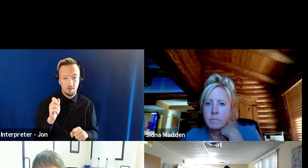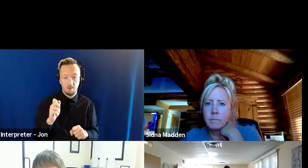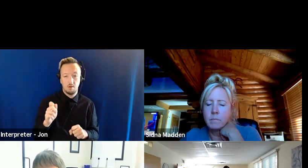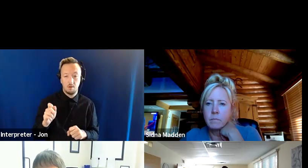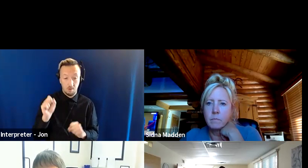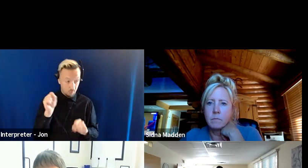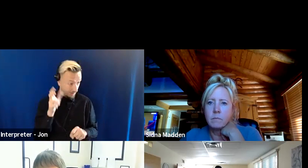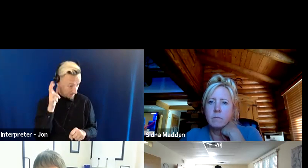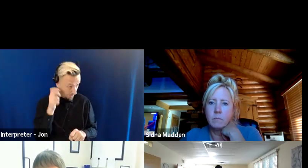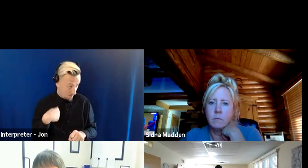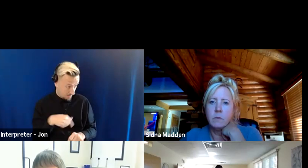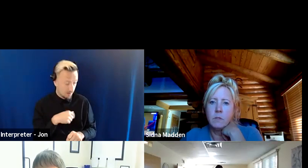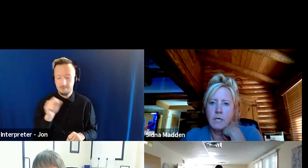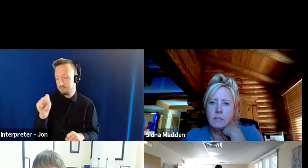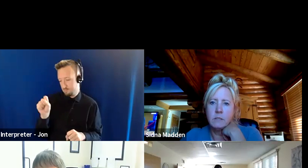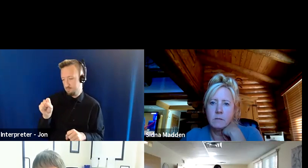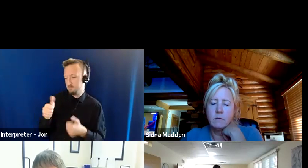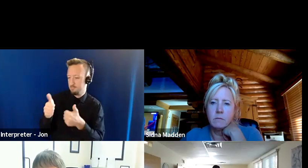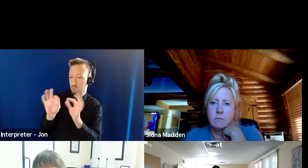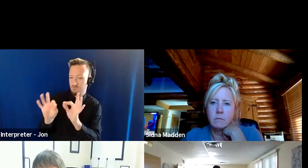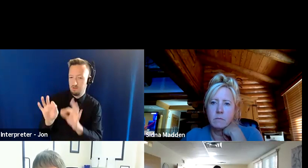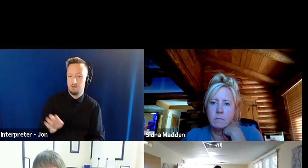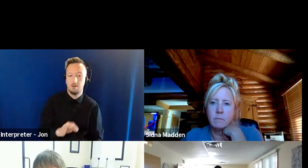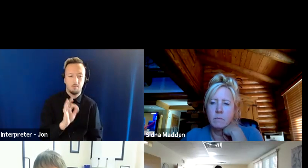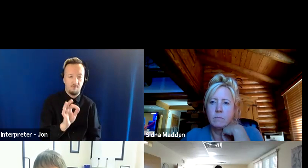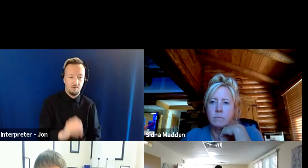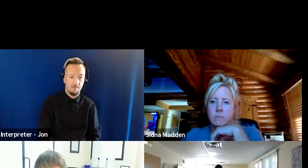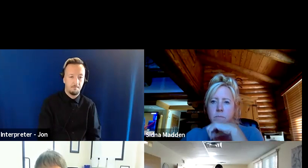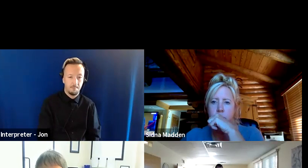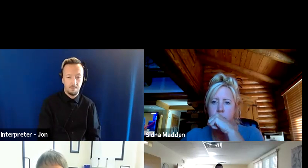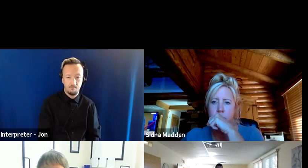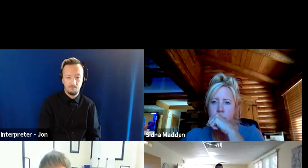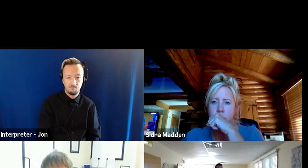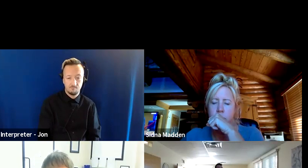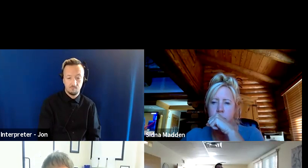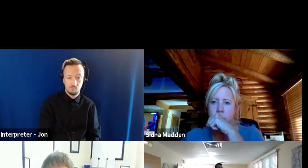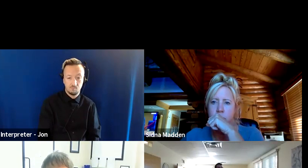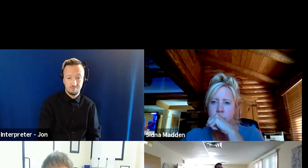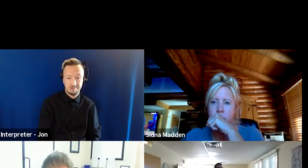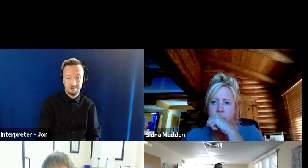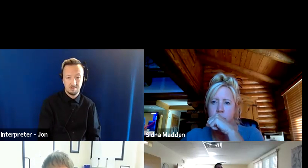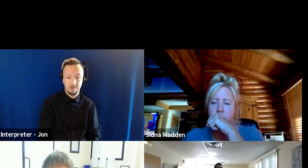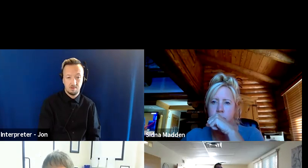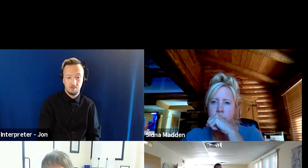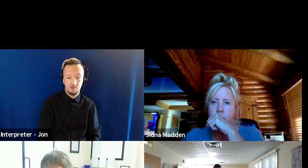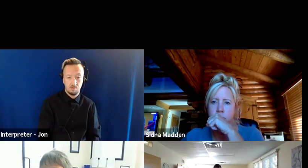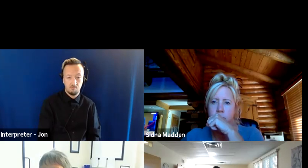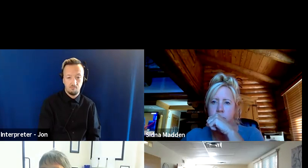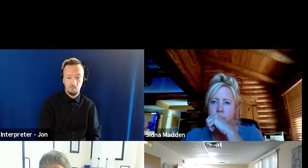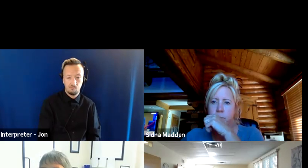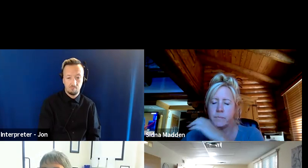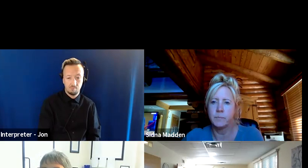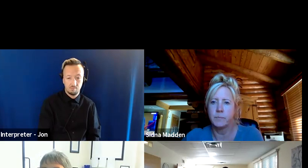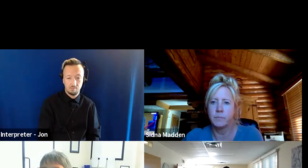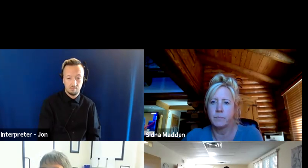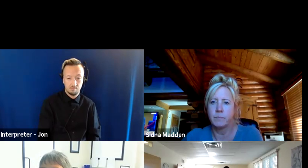ourselves. Can you hear us now? We can, perfect. Perfect. But the camera's not the same way it was because we were closer.